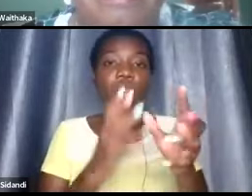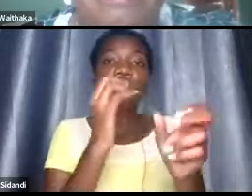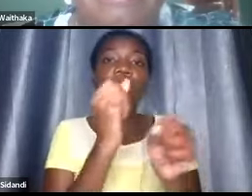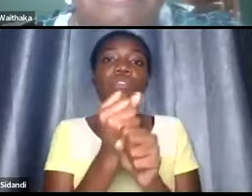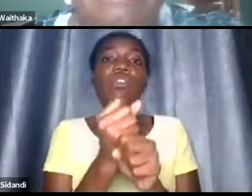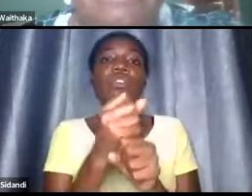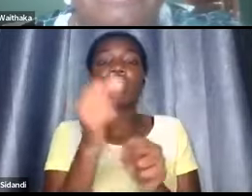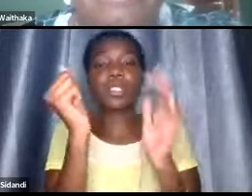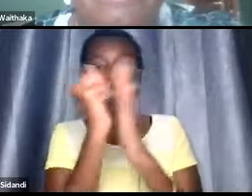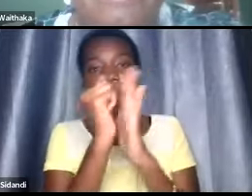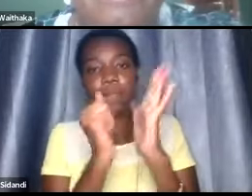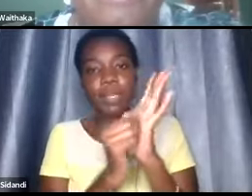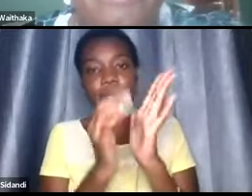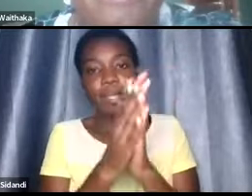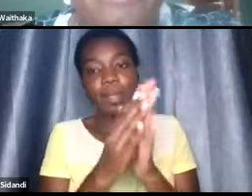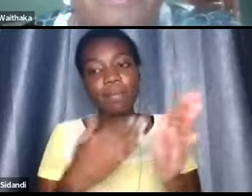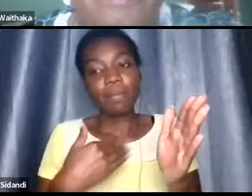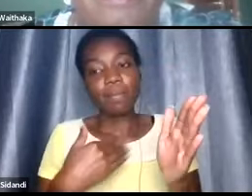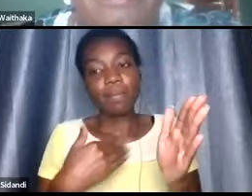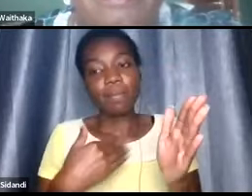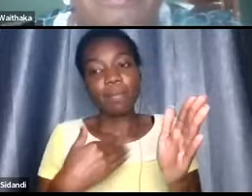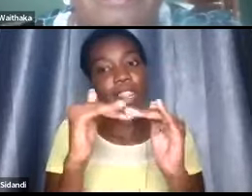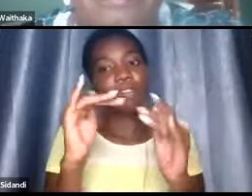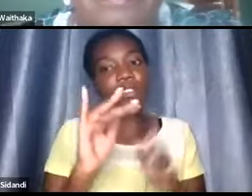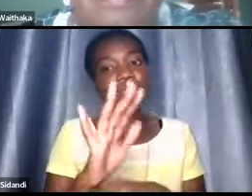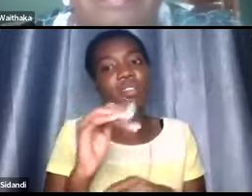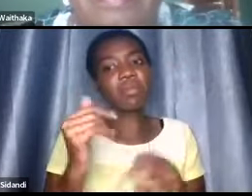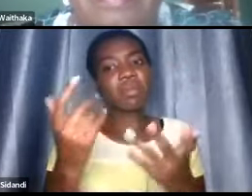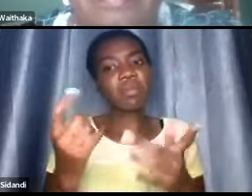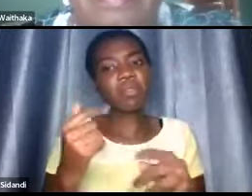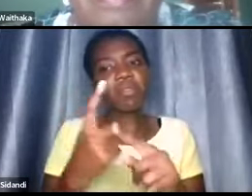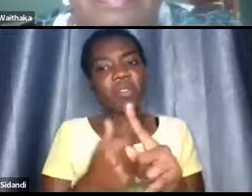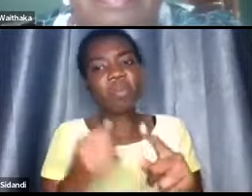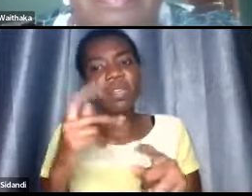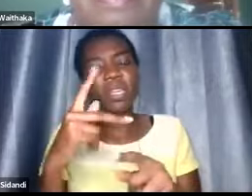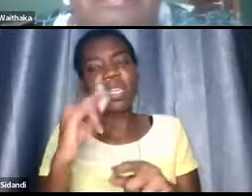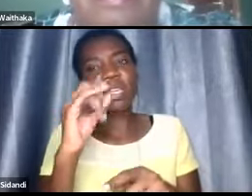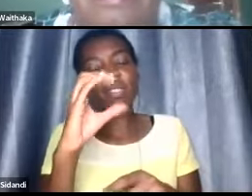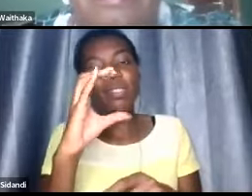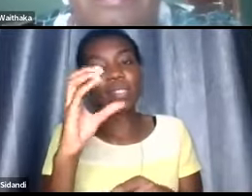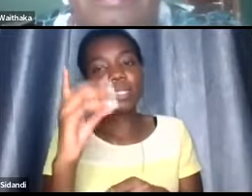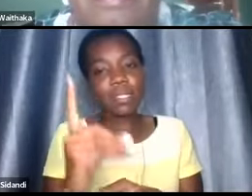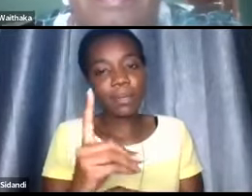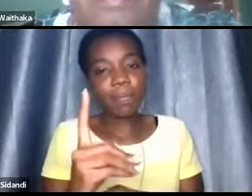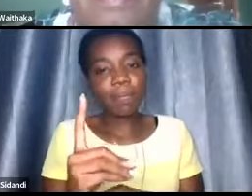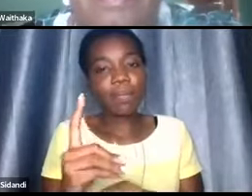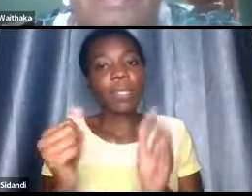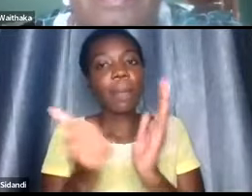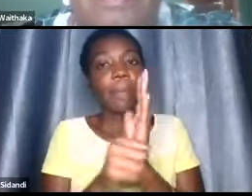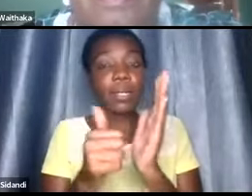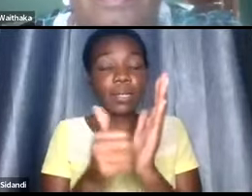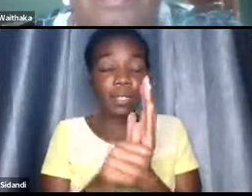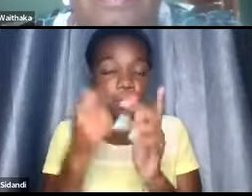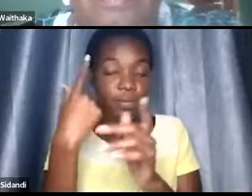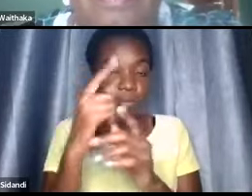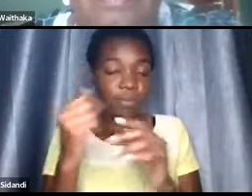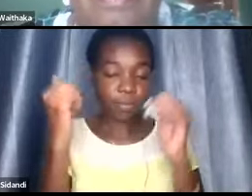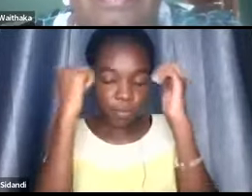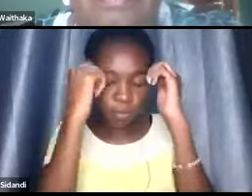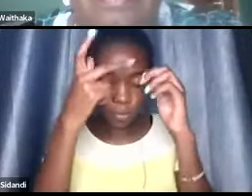I'm asking you this at your level, probably at KICD, where you're dealing with matters education and policy level. What do you think can be done